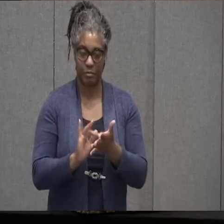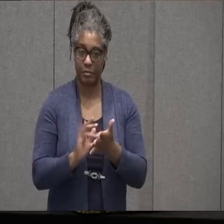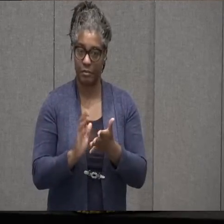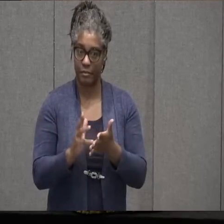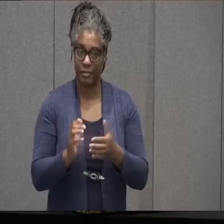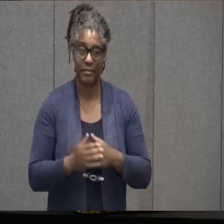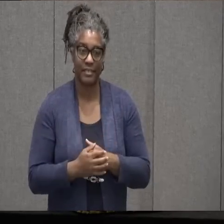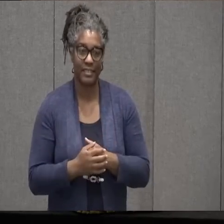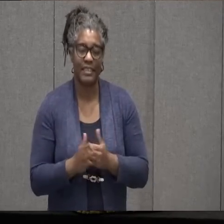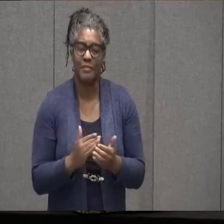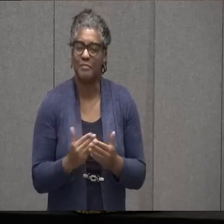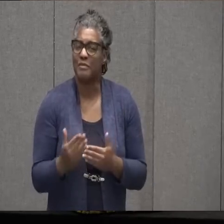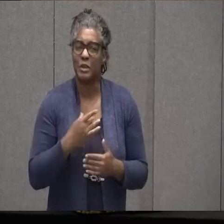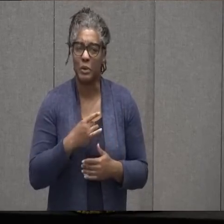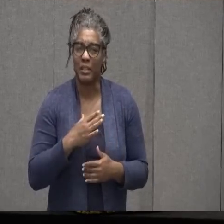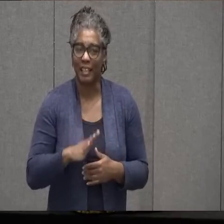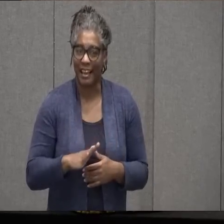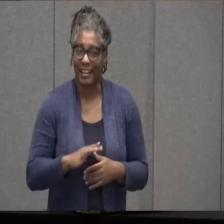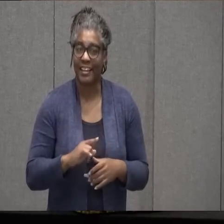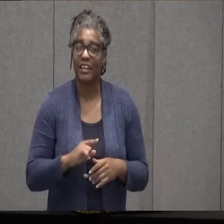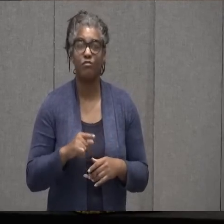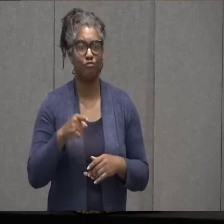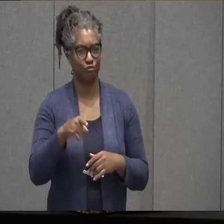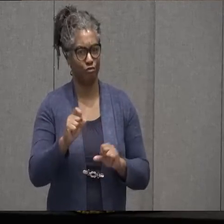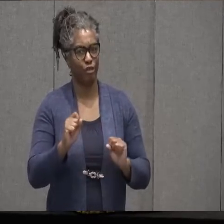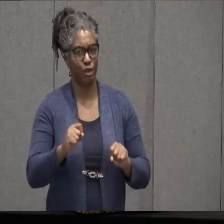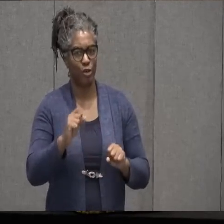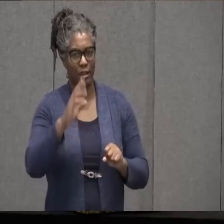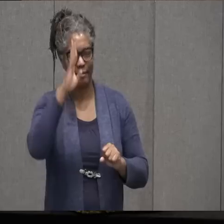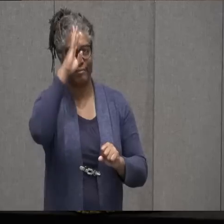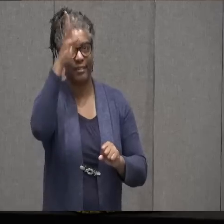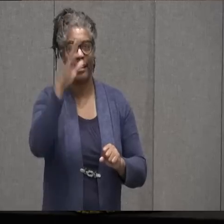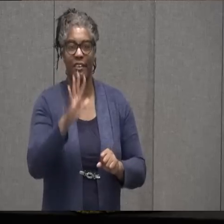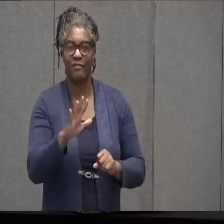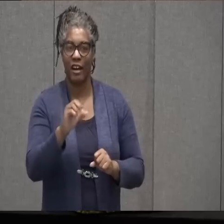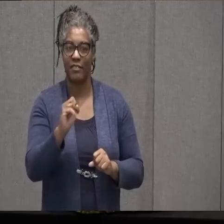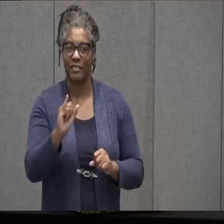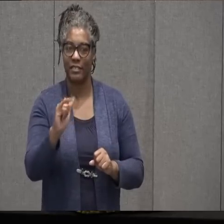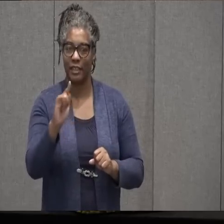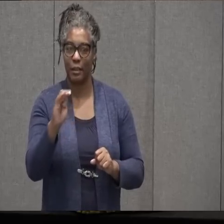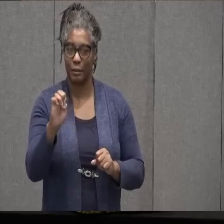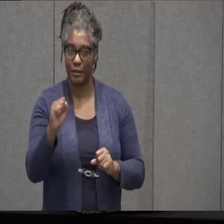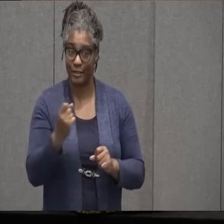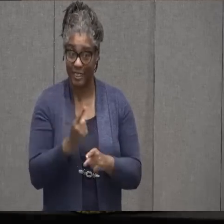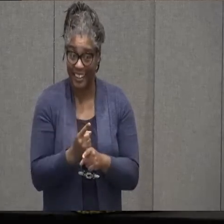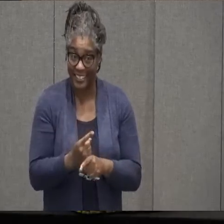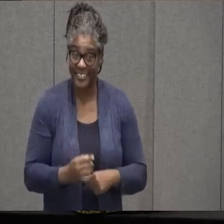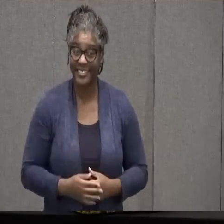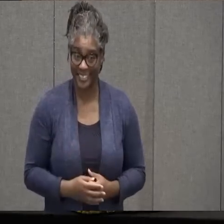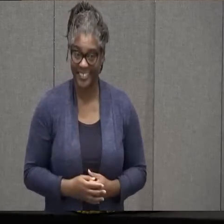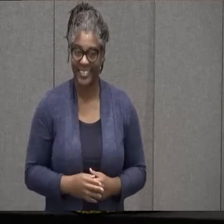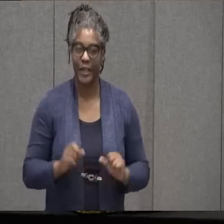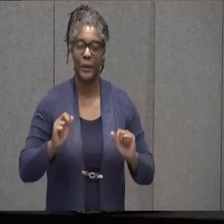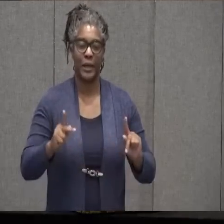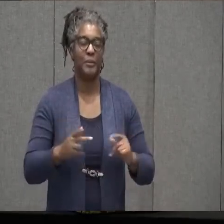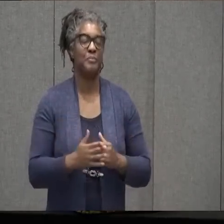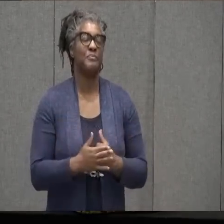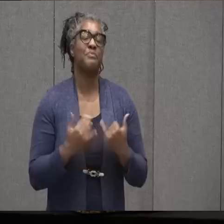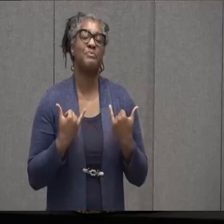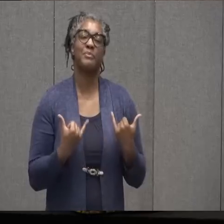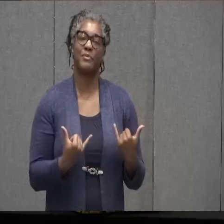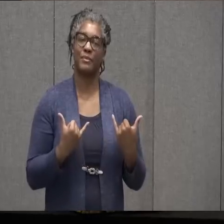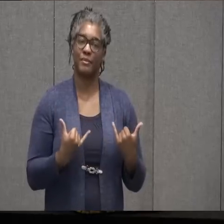with 5 syllables, right? Yeah, you can do this. Okay. I want to share with